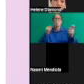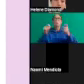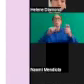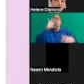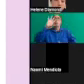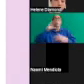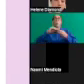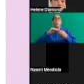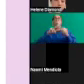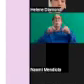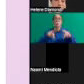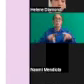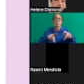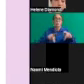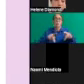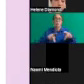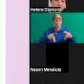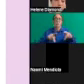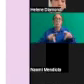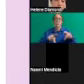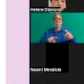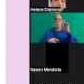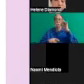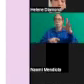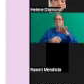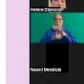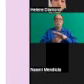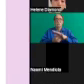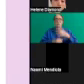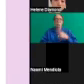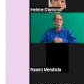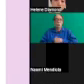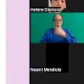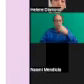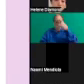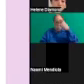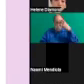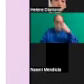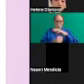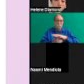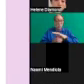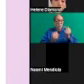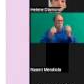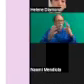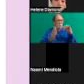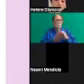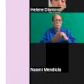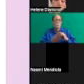care. Traumatic stress. Interestingly, we forget that a lot of the interventions and treatments that